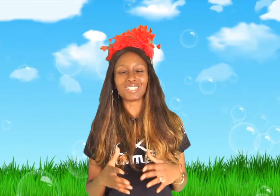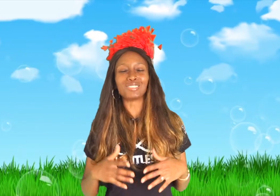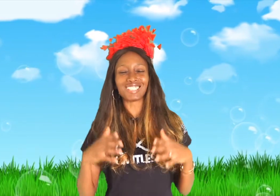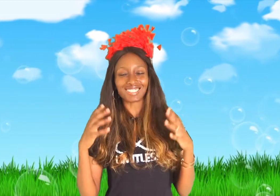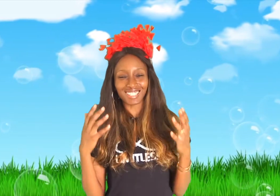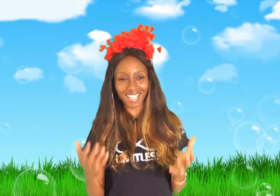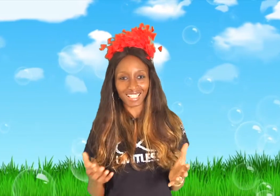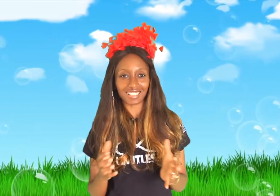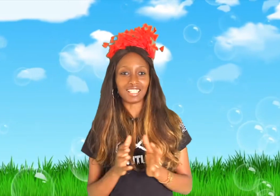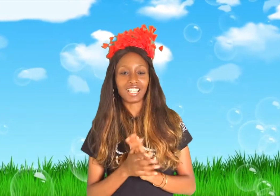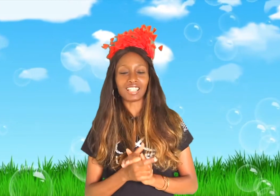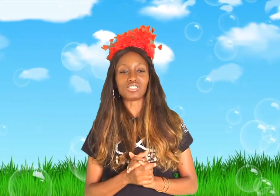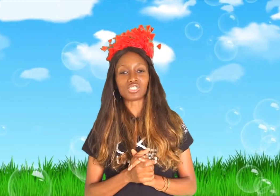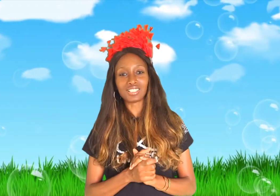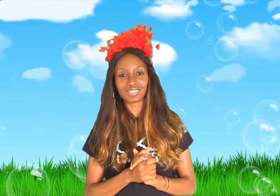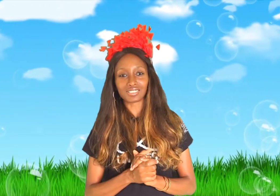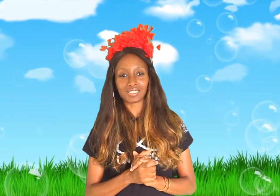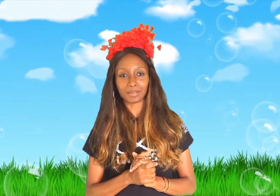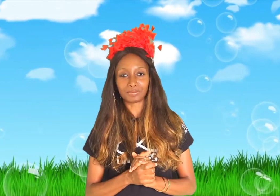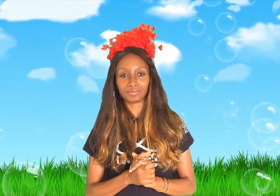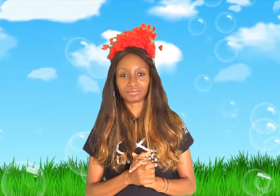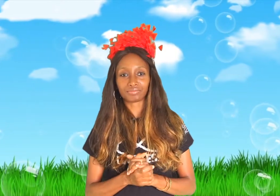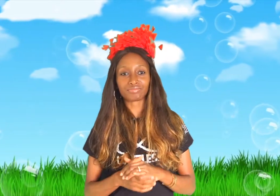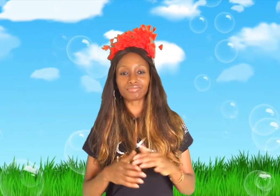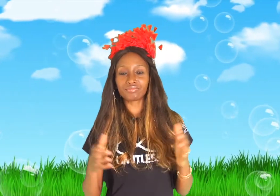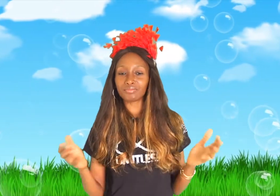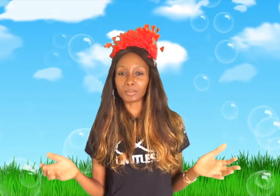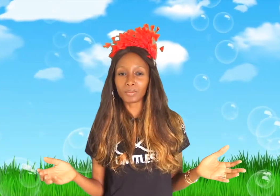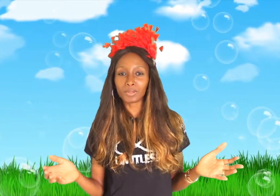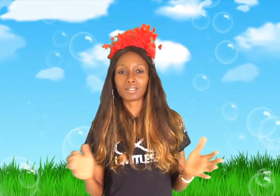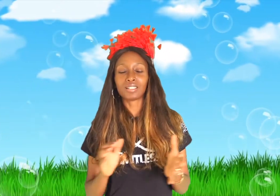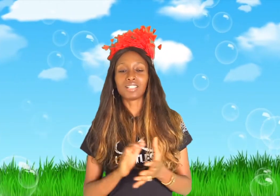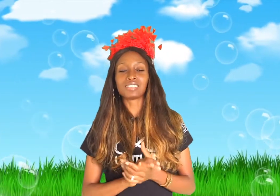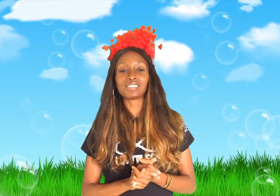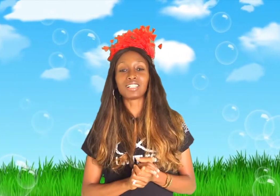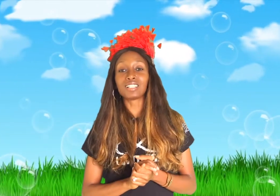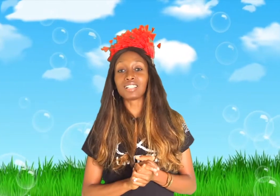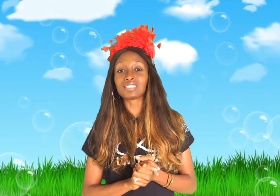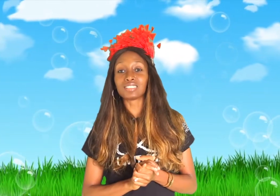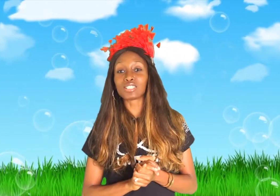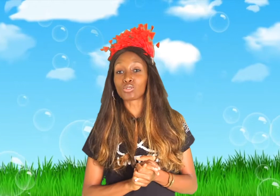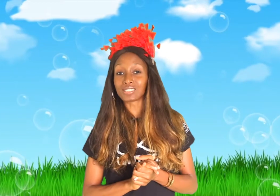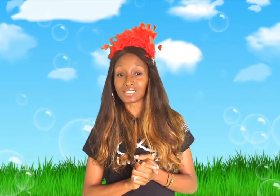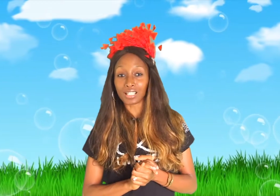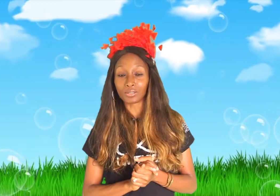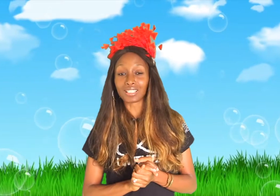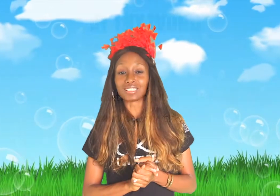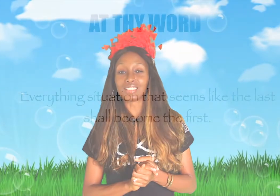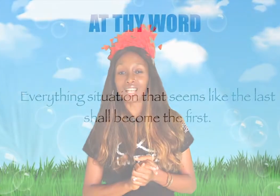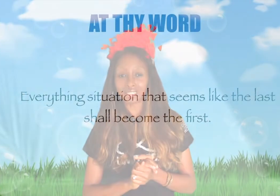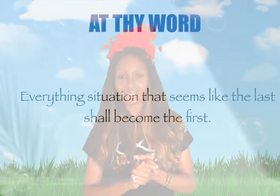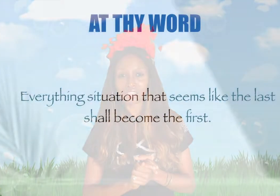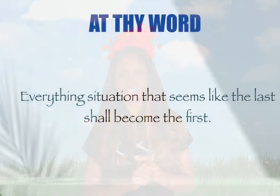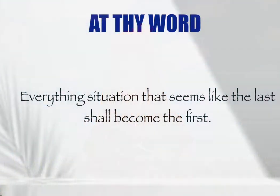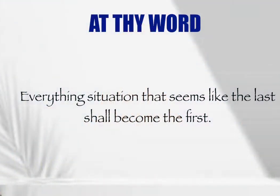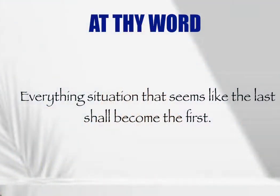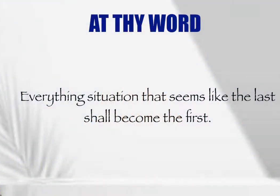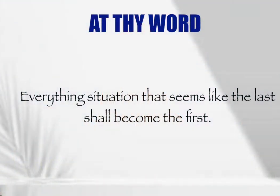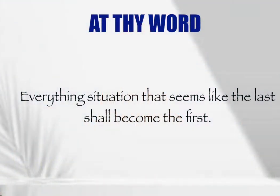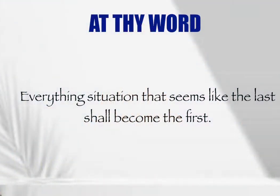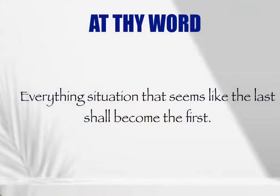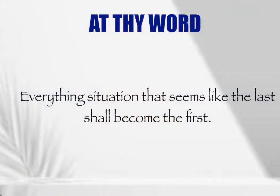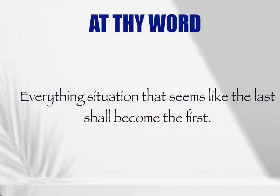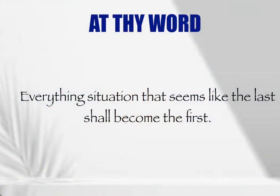will become a great thing in Jesus' name. It is declared, let's write it down, that the last shall